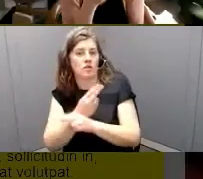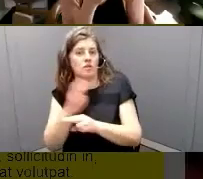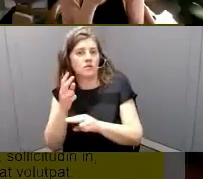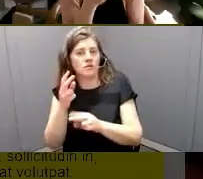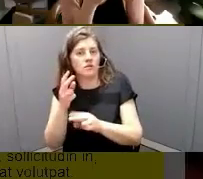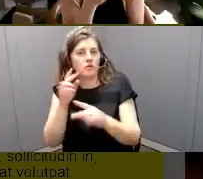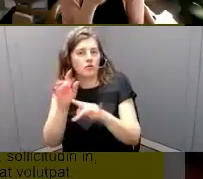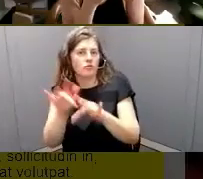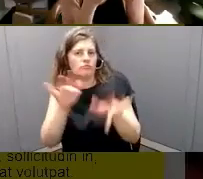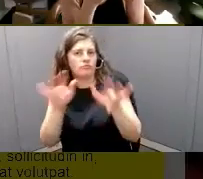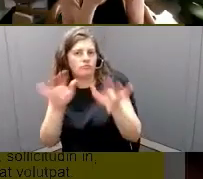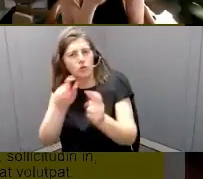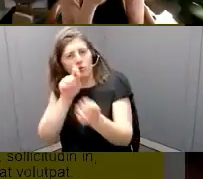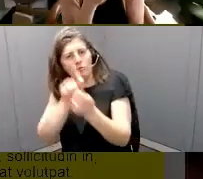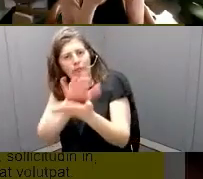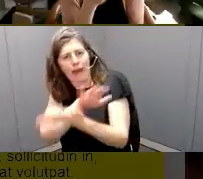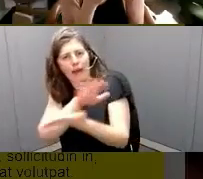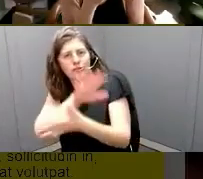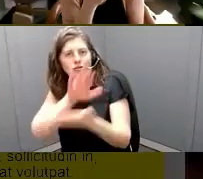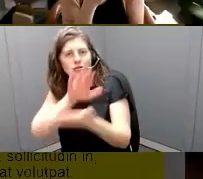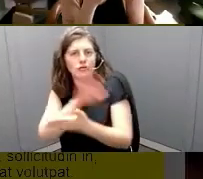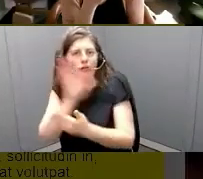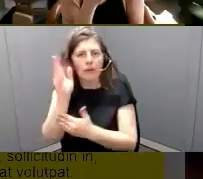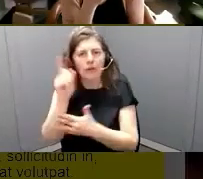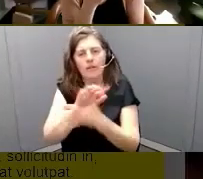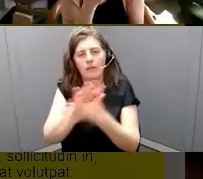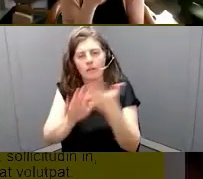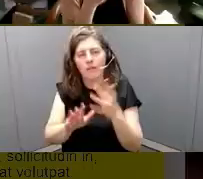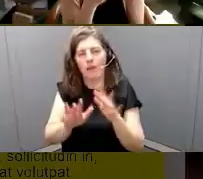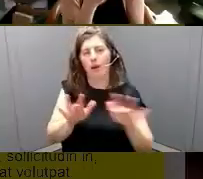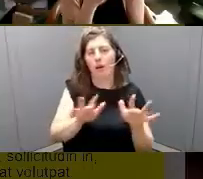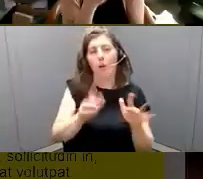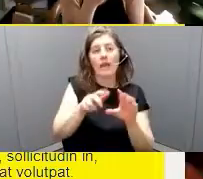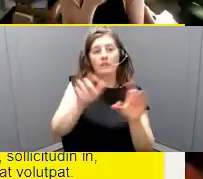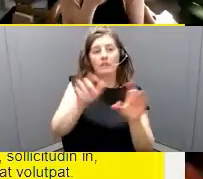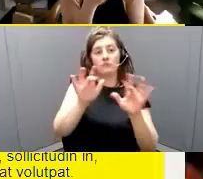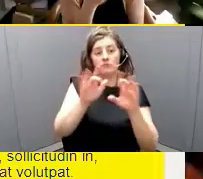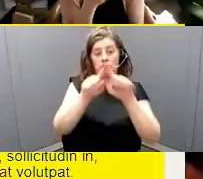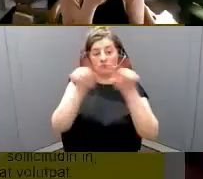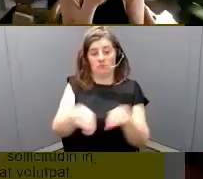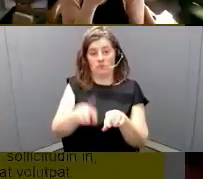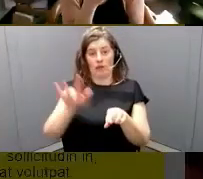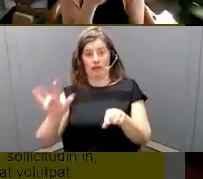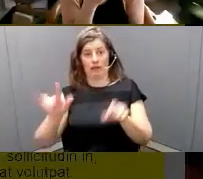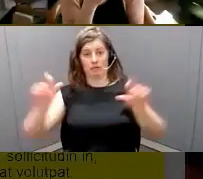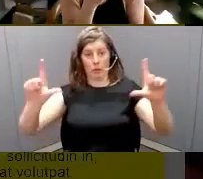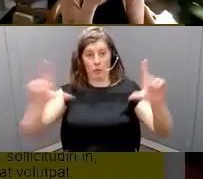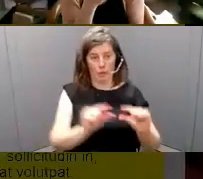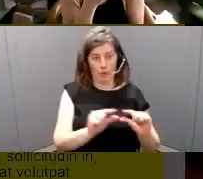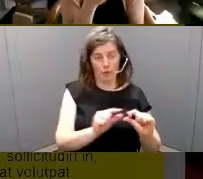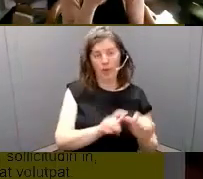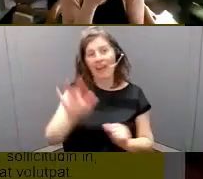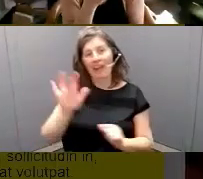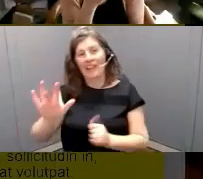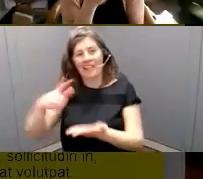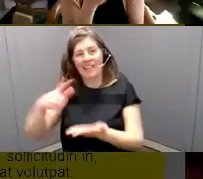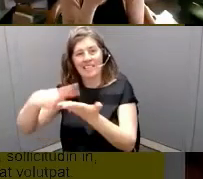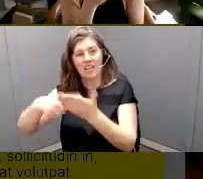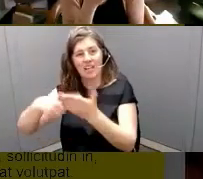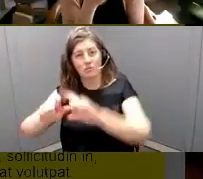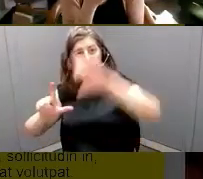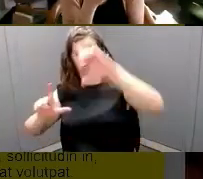create a document or a presentation, We can exit out of this. We can go to our discussion content